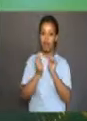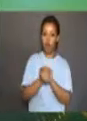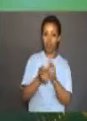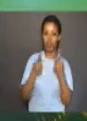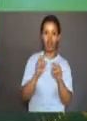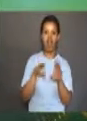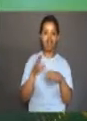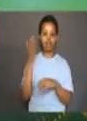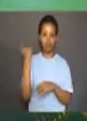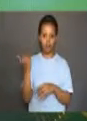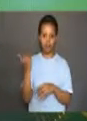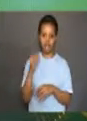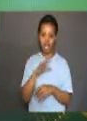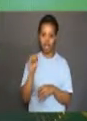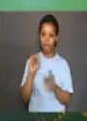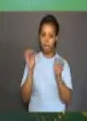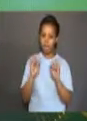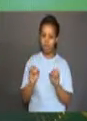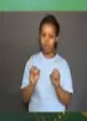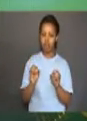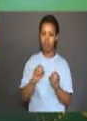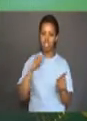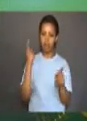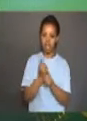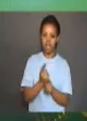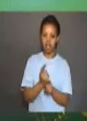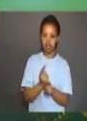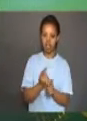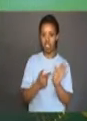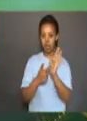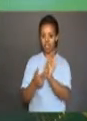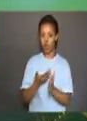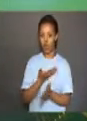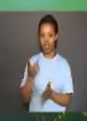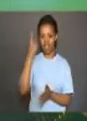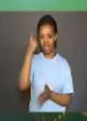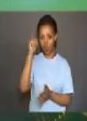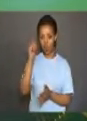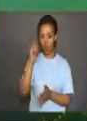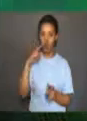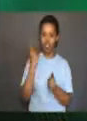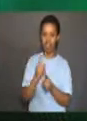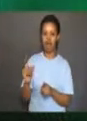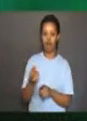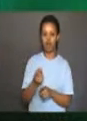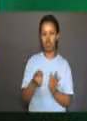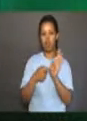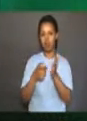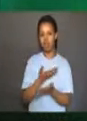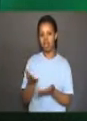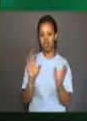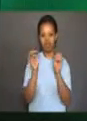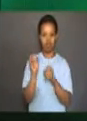since he had no evidence to show that his theory was right. In